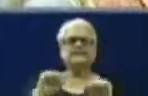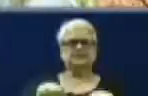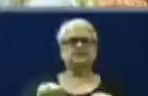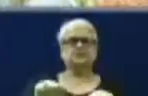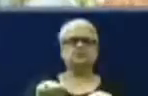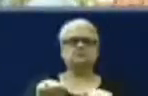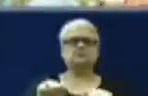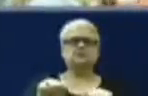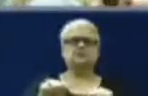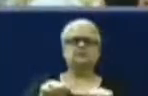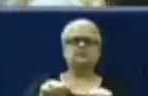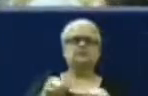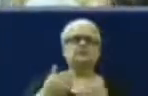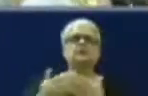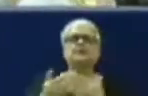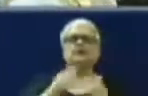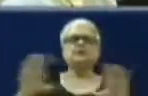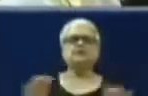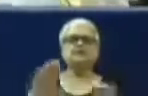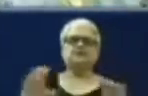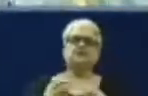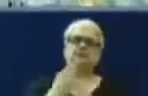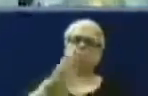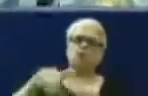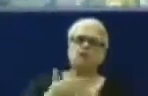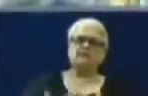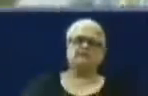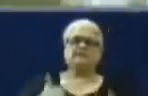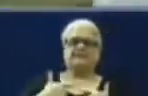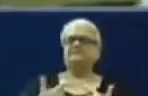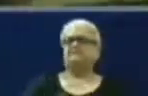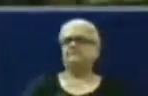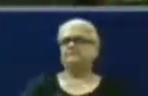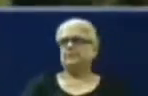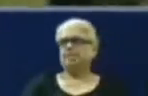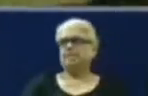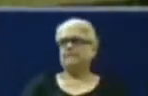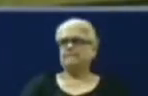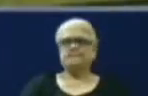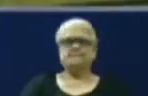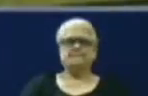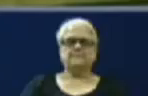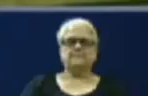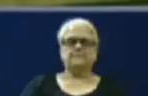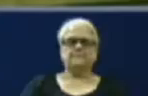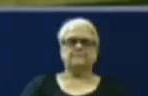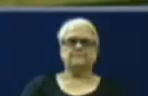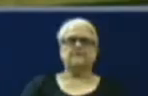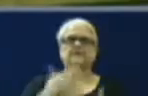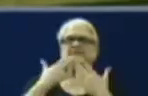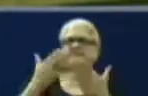life. Thank you, students. All right.